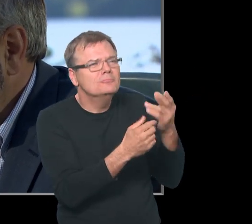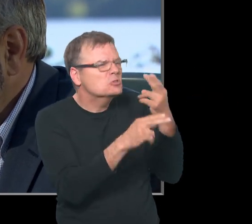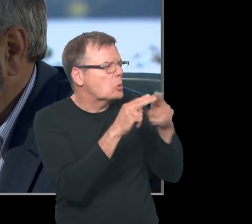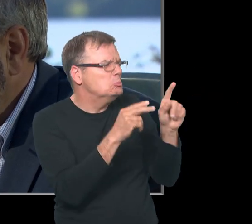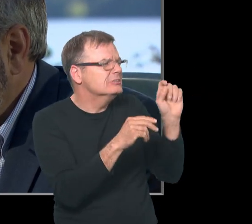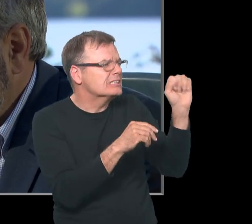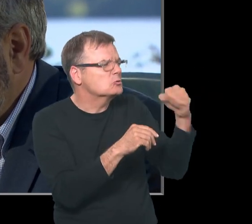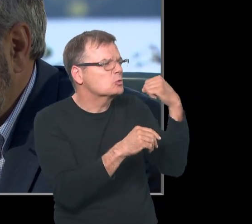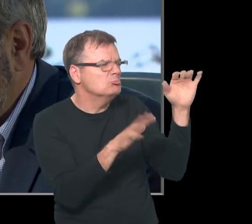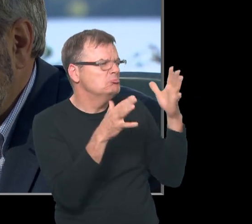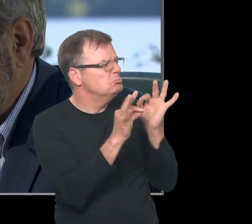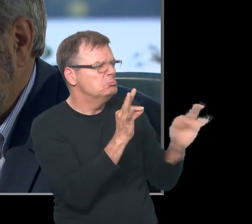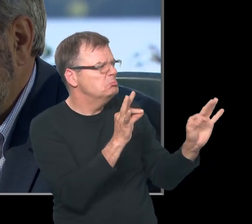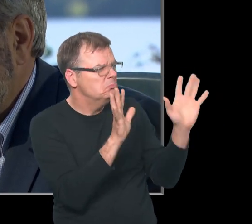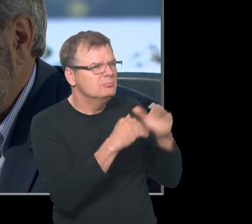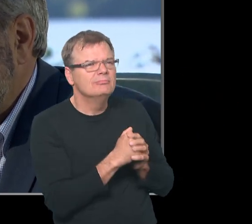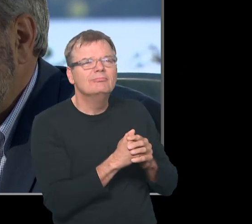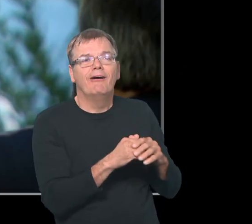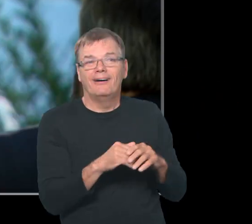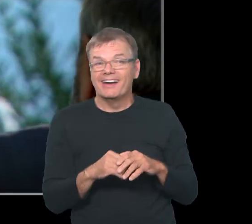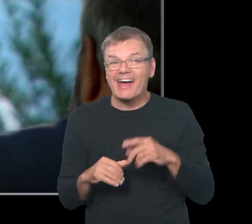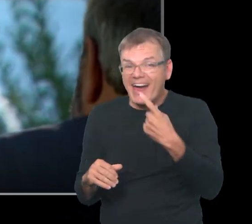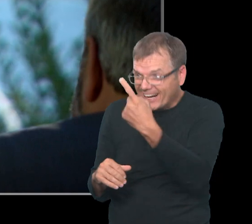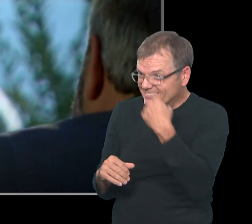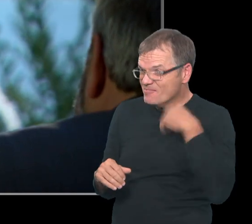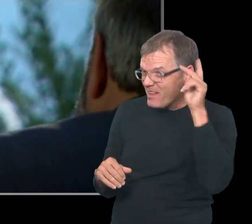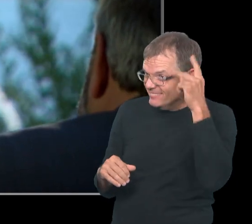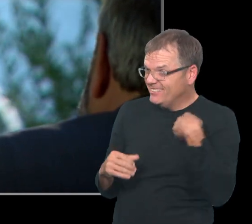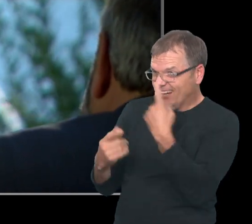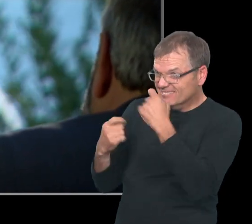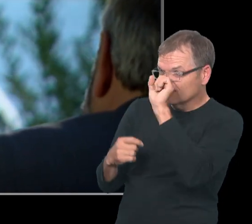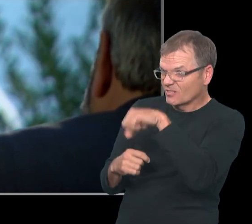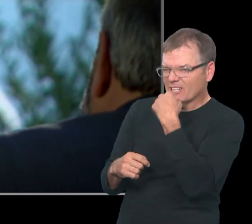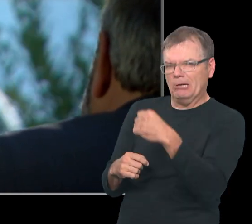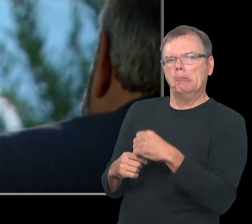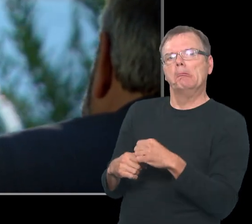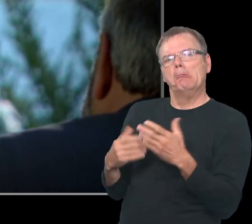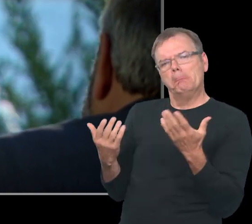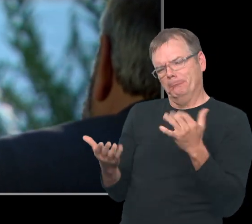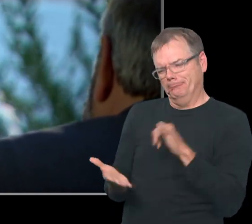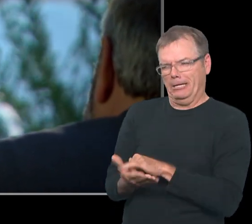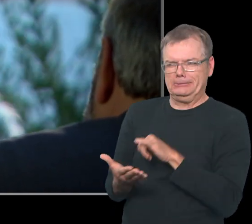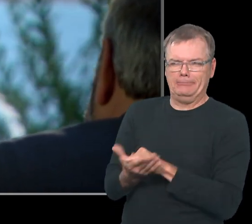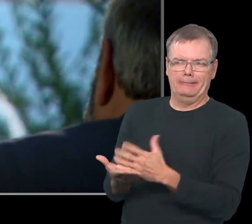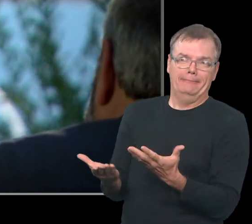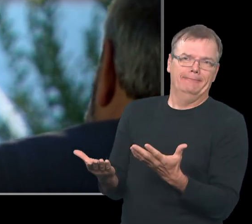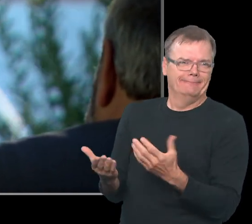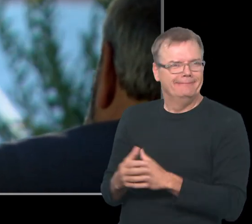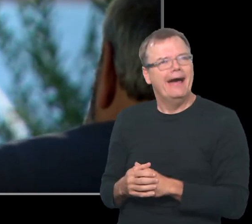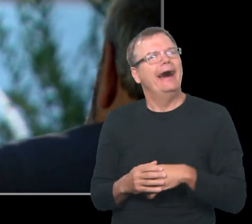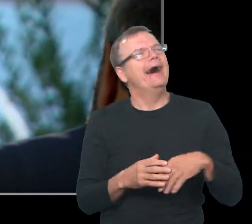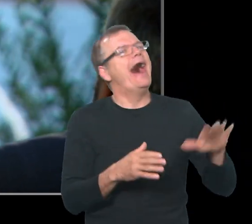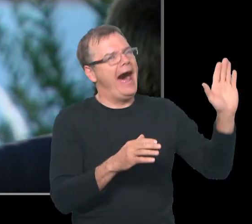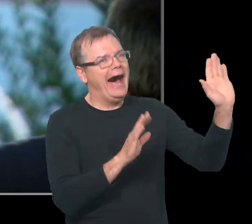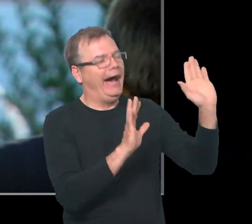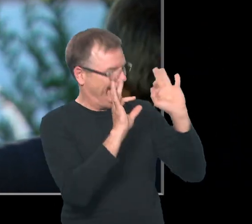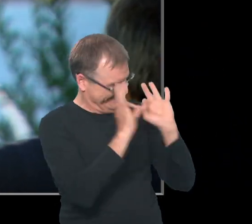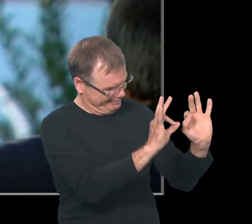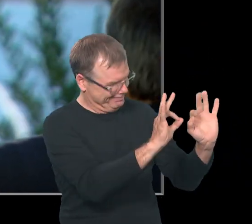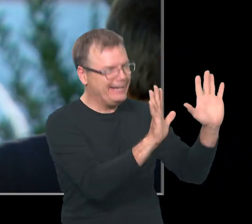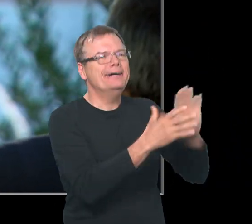for a politician to give you a one-word answer, but I'll give it my best yeah, shot. Okay, well, let's give it a try. The UCCB, the Universal Child Care yes. Benefit.